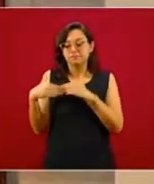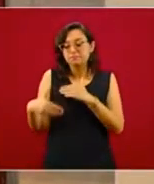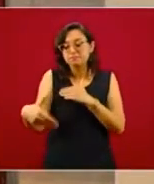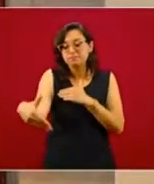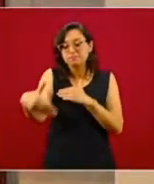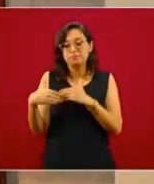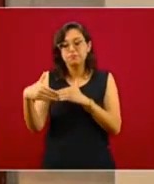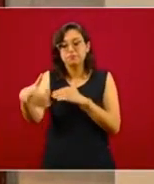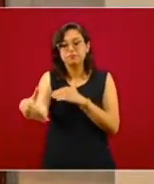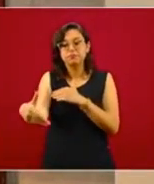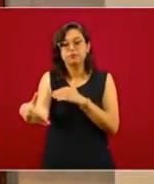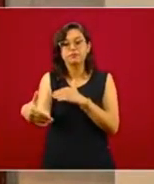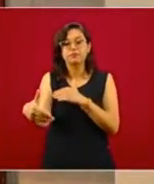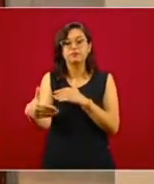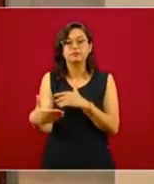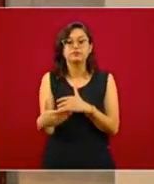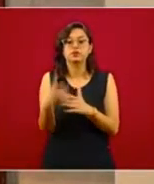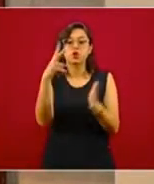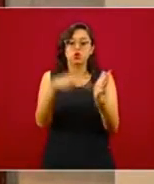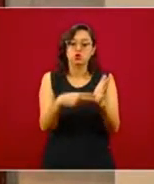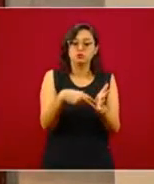to close the course